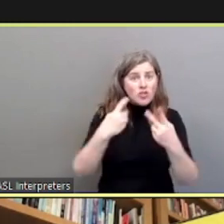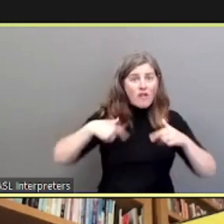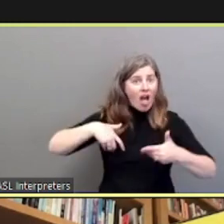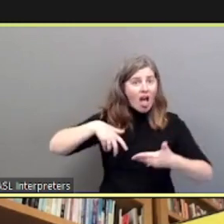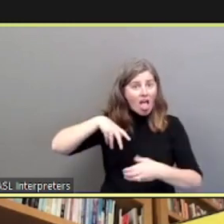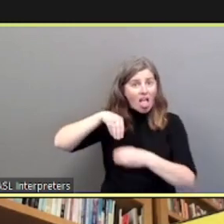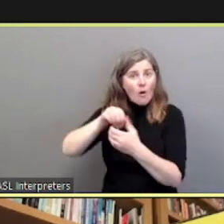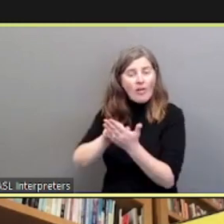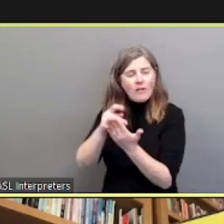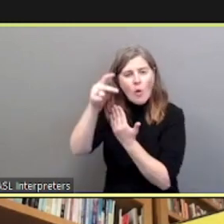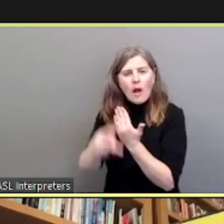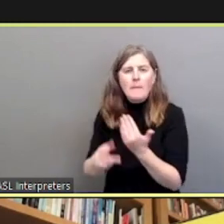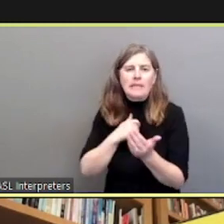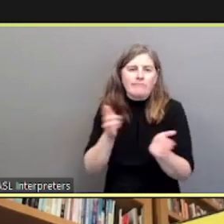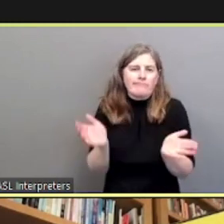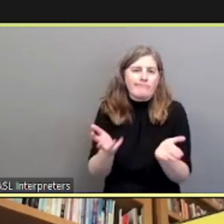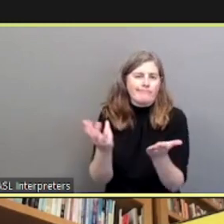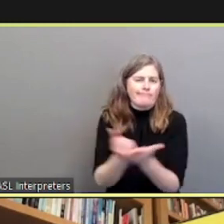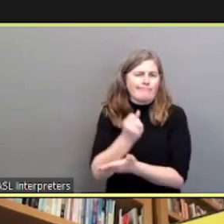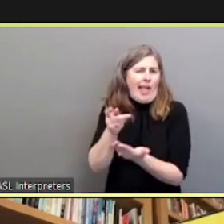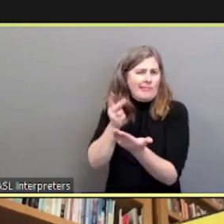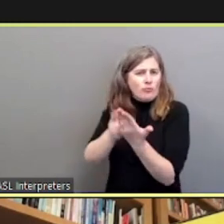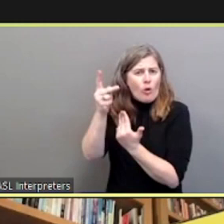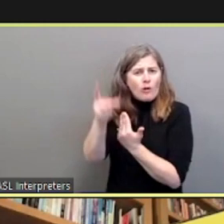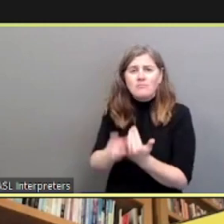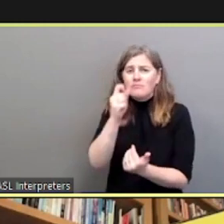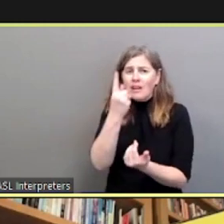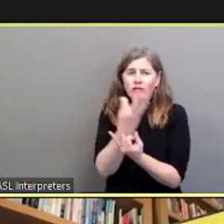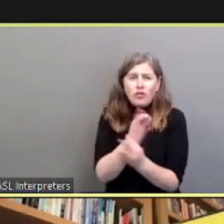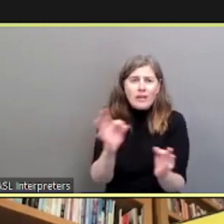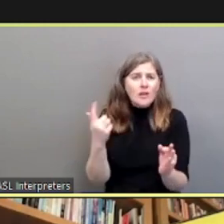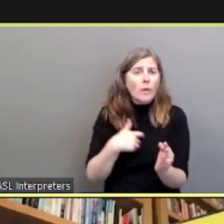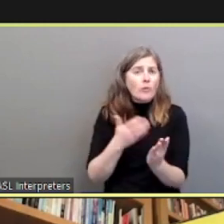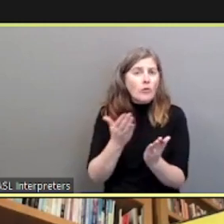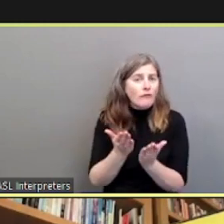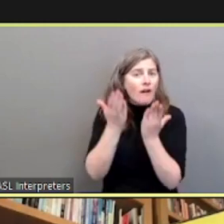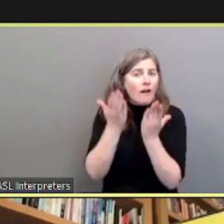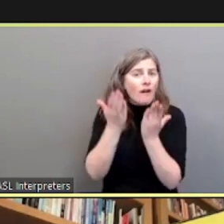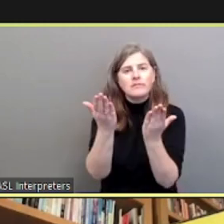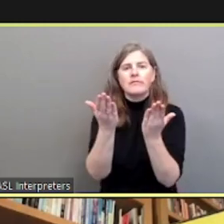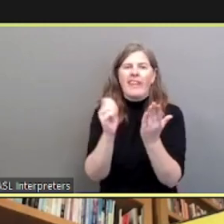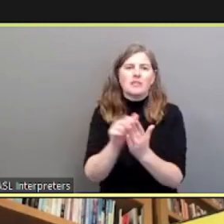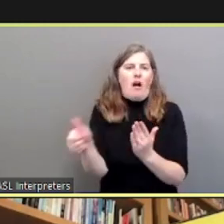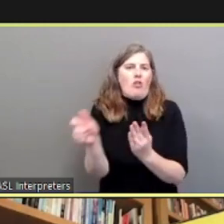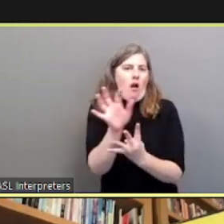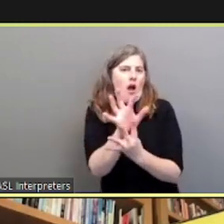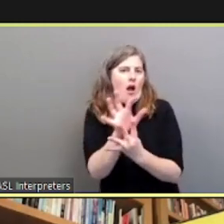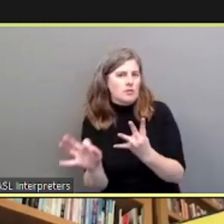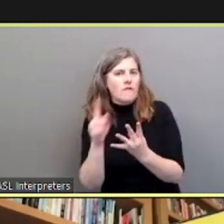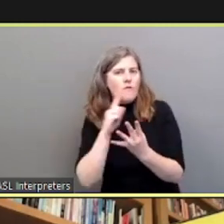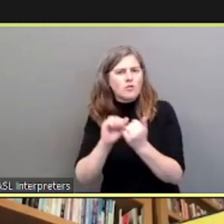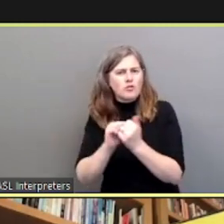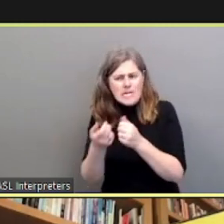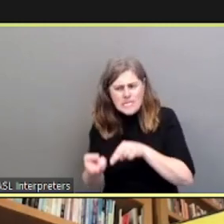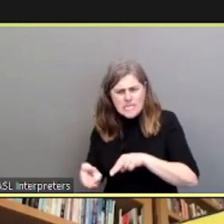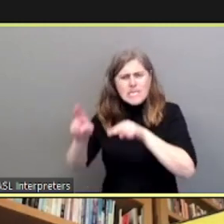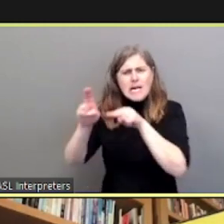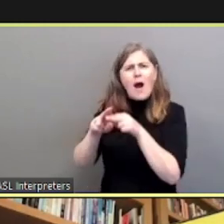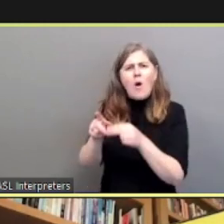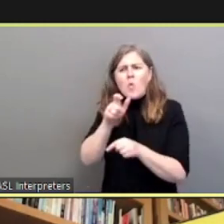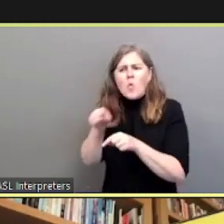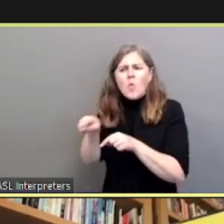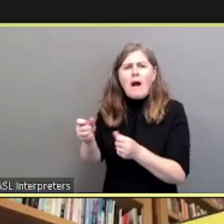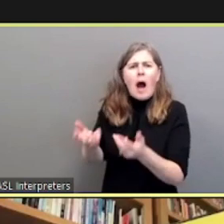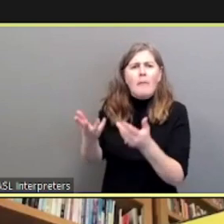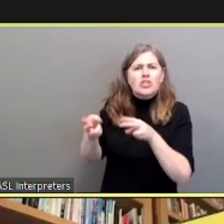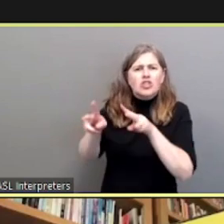program, we'd encourage you to do this. It's free. It's provided through the state. Another option for increasing the amount of testing we're